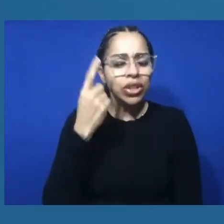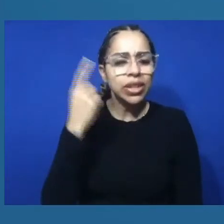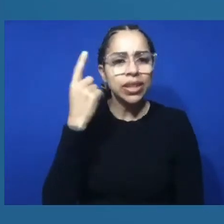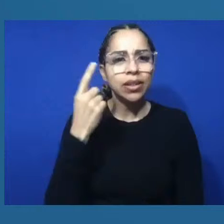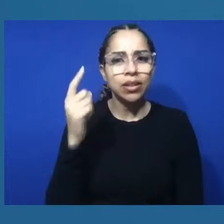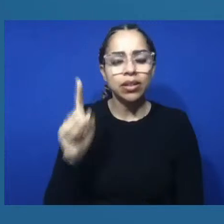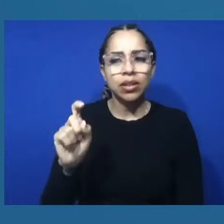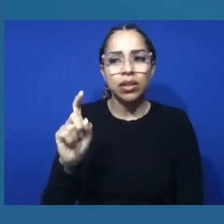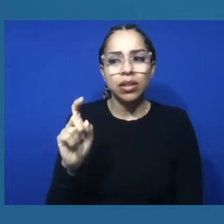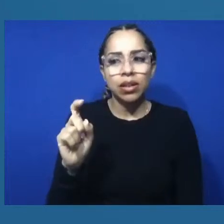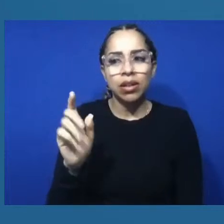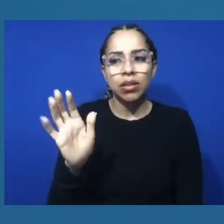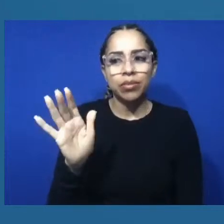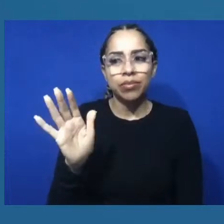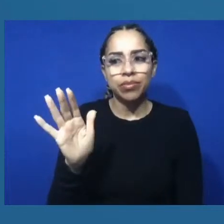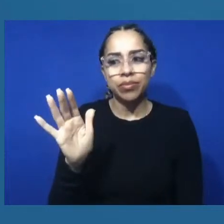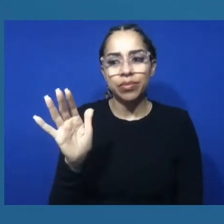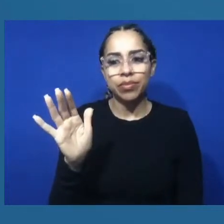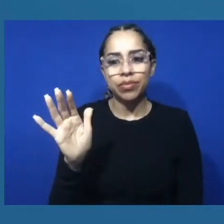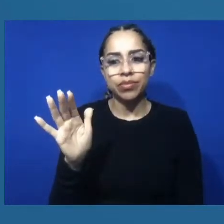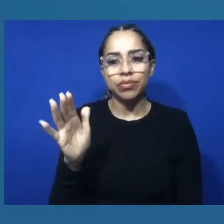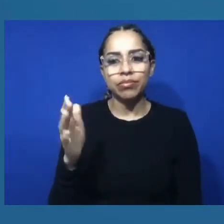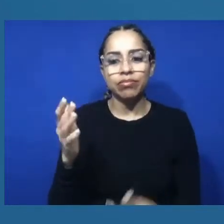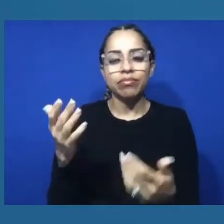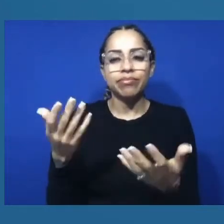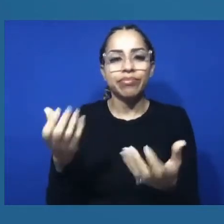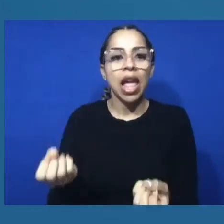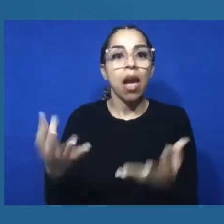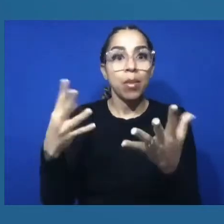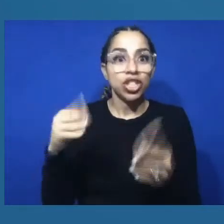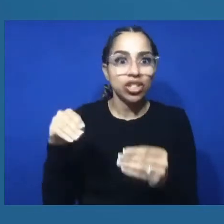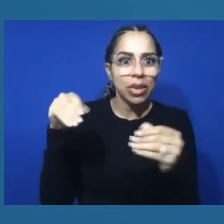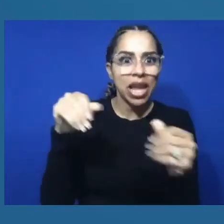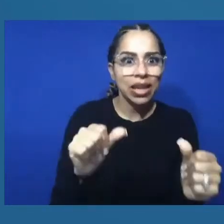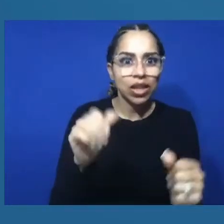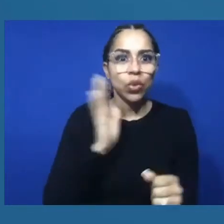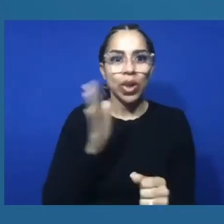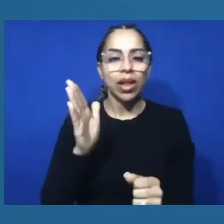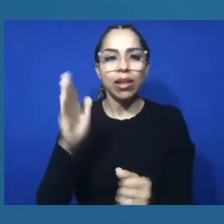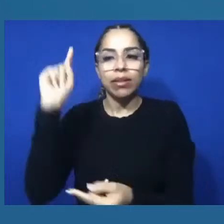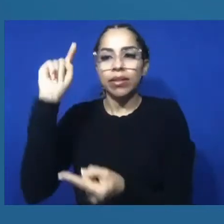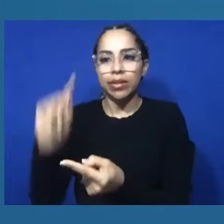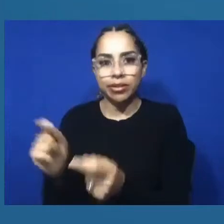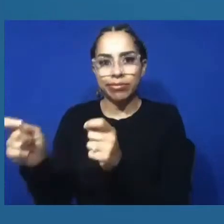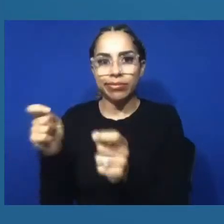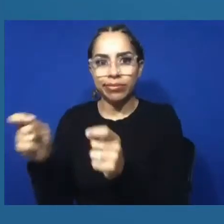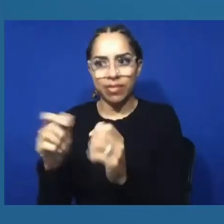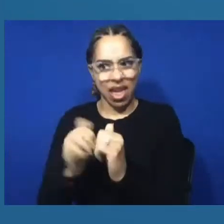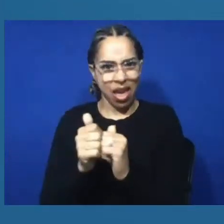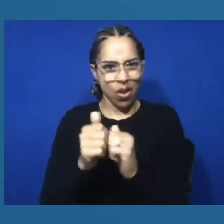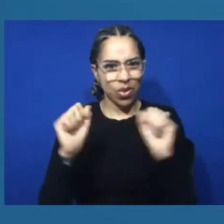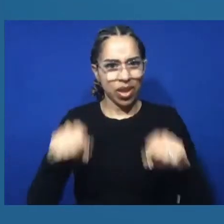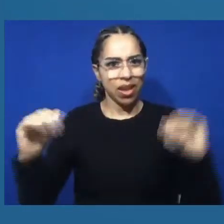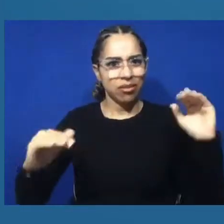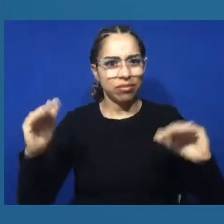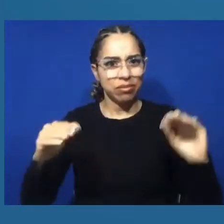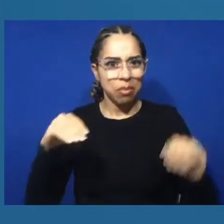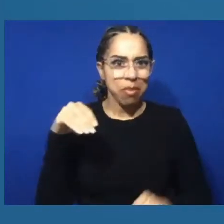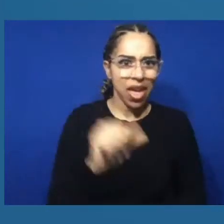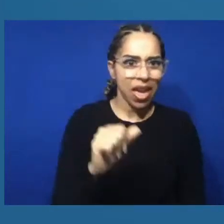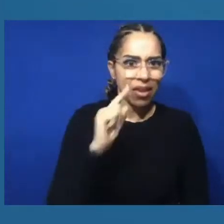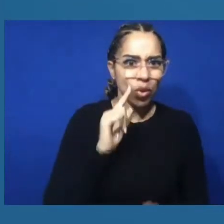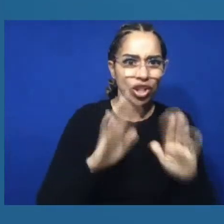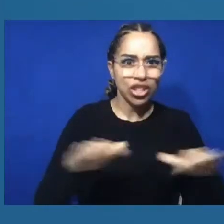what spending you're looking at reining in to pay for this, if we can afford this. Does this mean we're going to have to dip